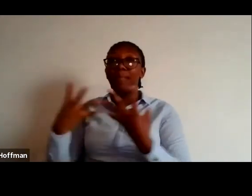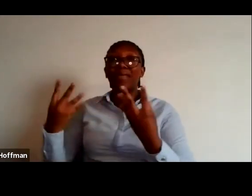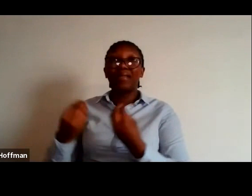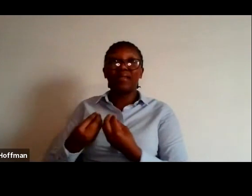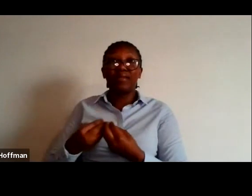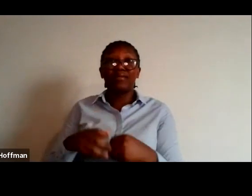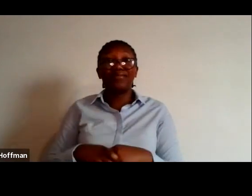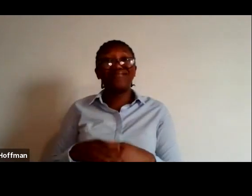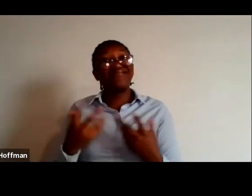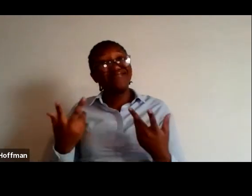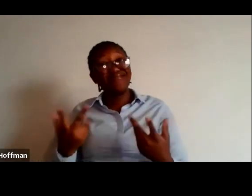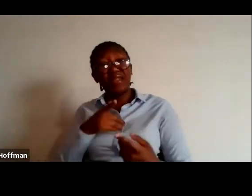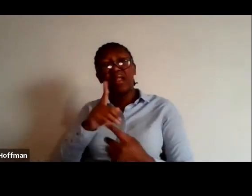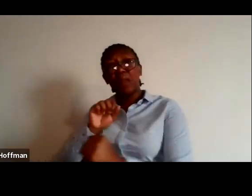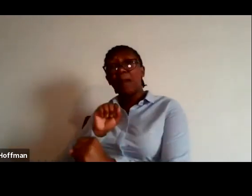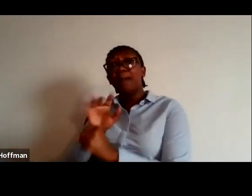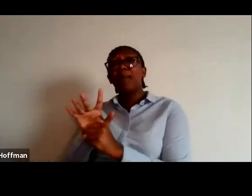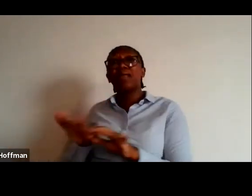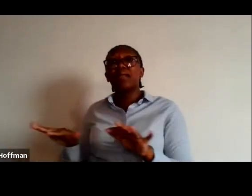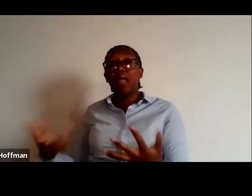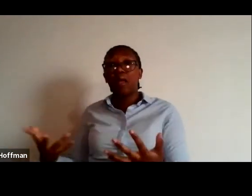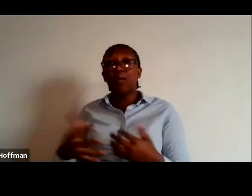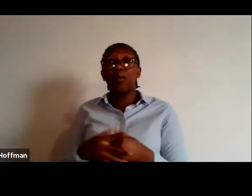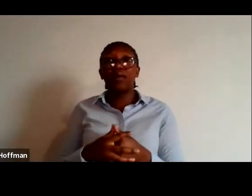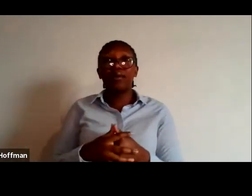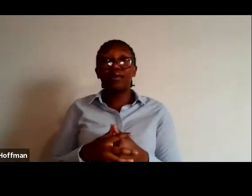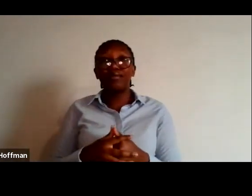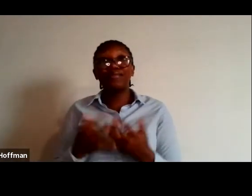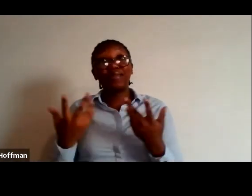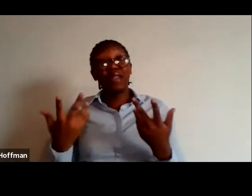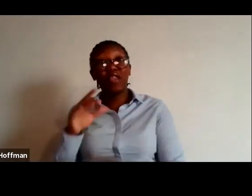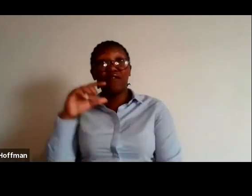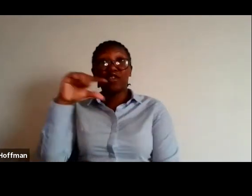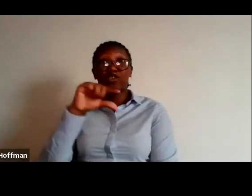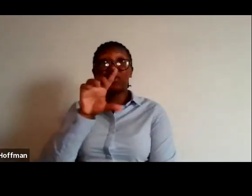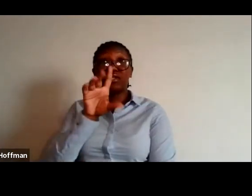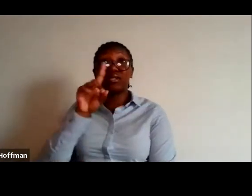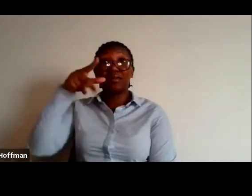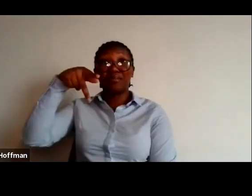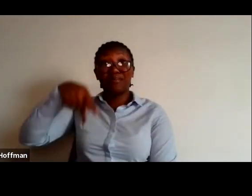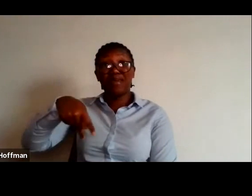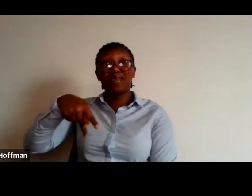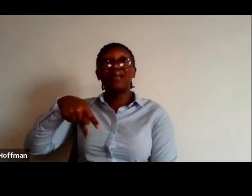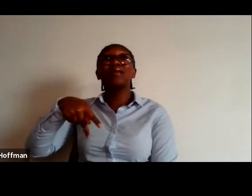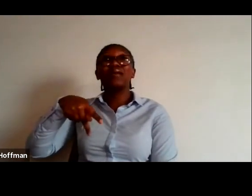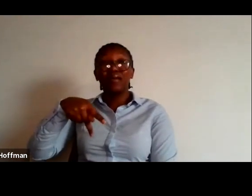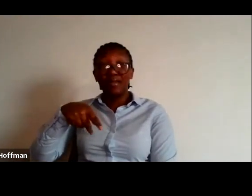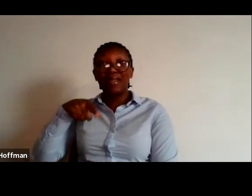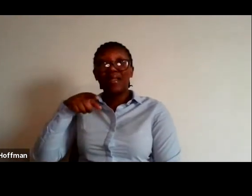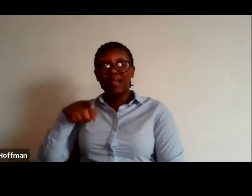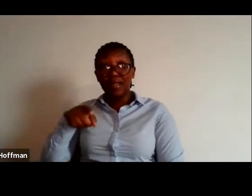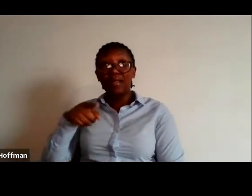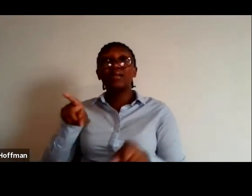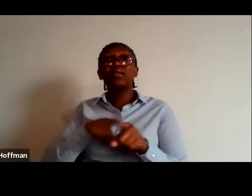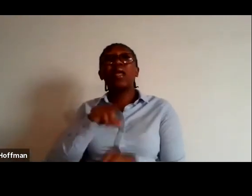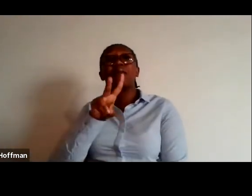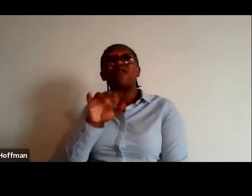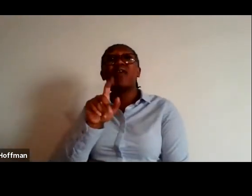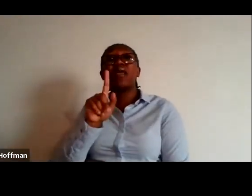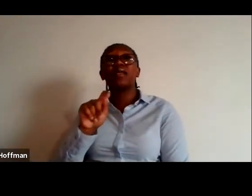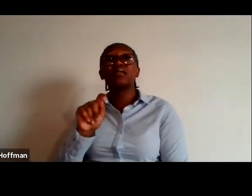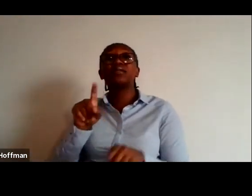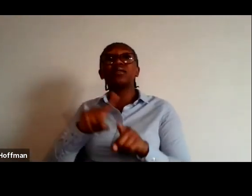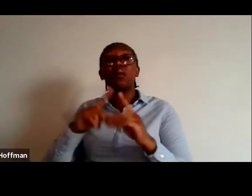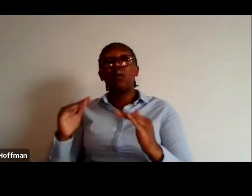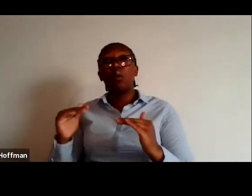How does it do that? If our GDP against the debt goes up and it's rising the manner in which